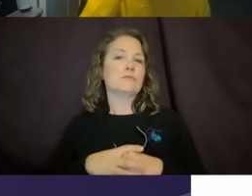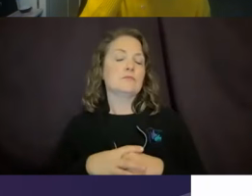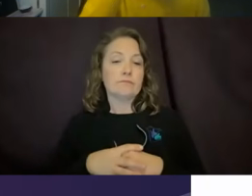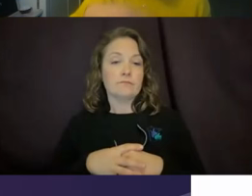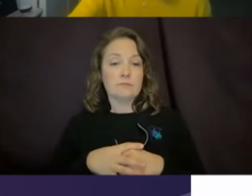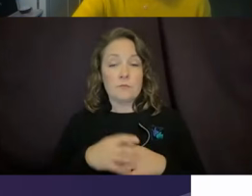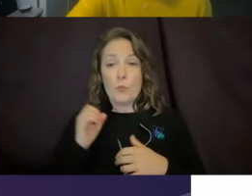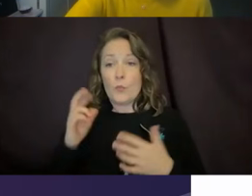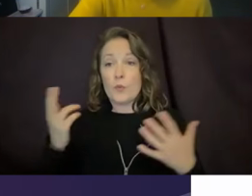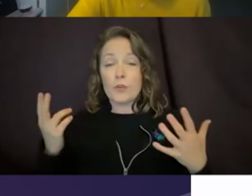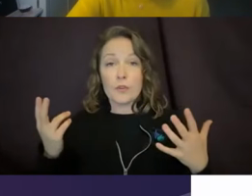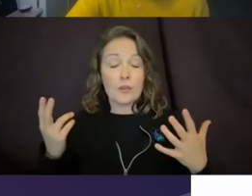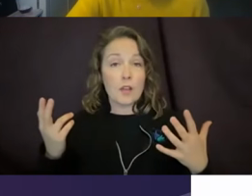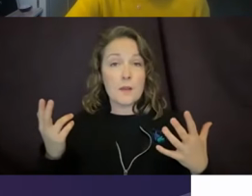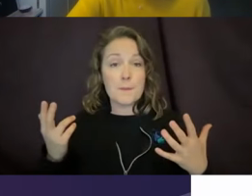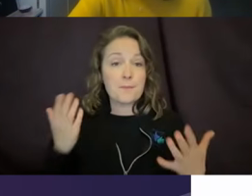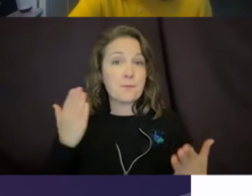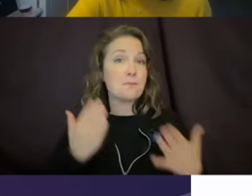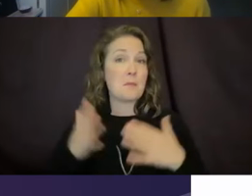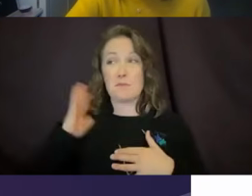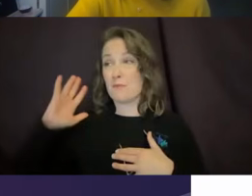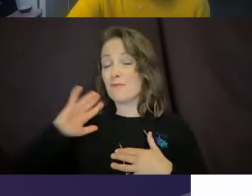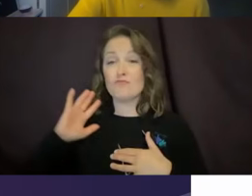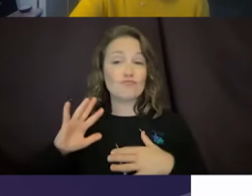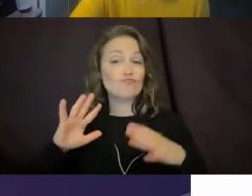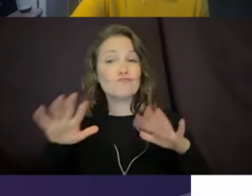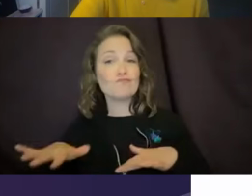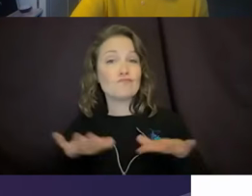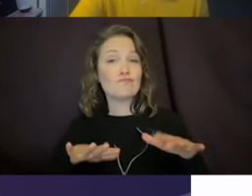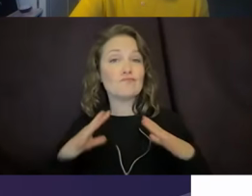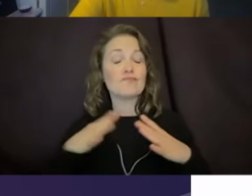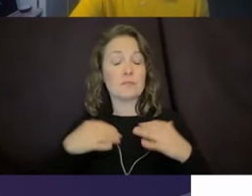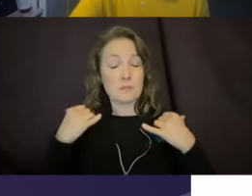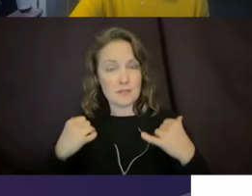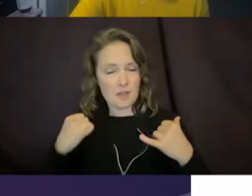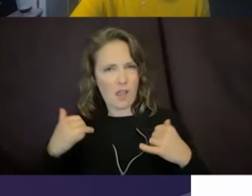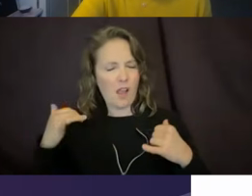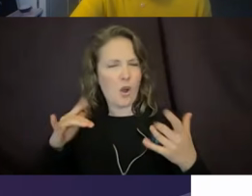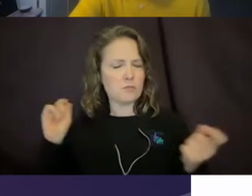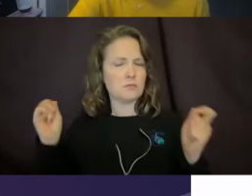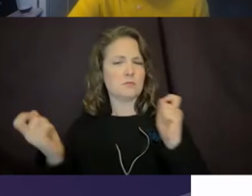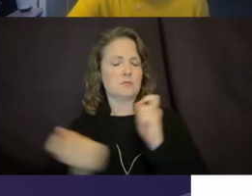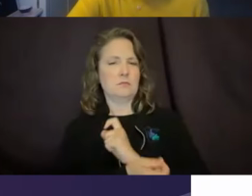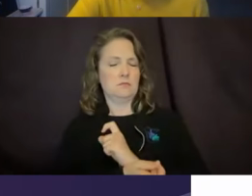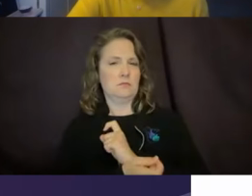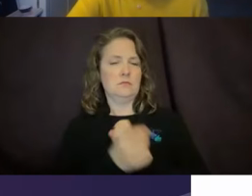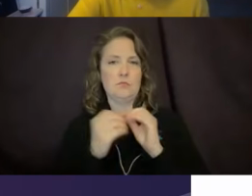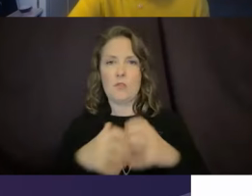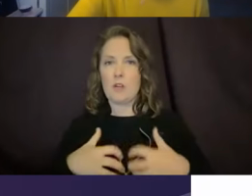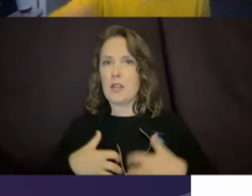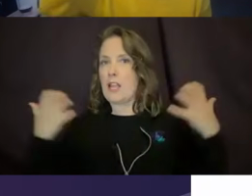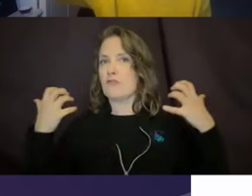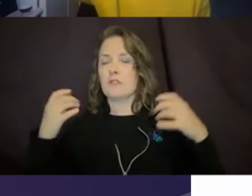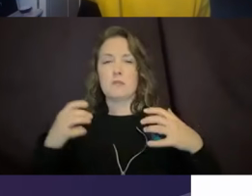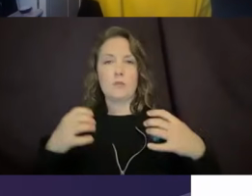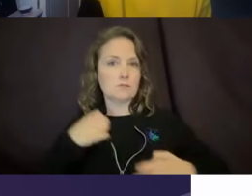that they maybe used to not get angry about, or things that they're not able to like regulate their